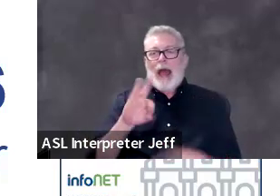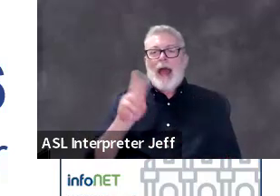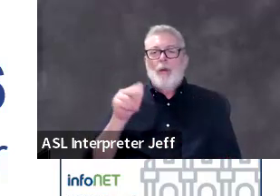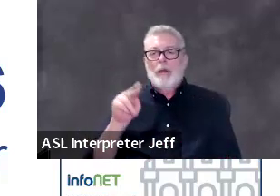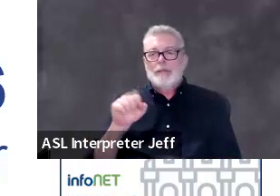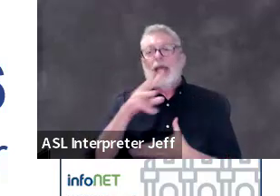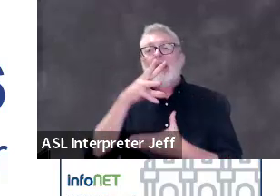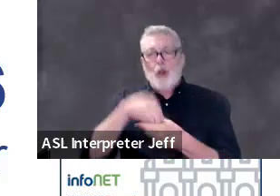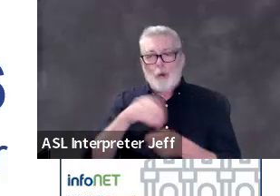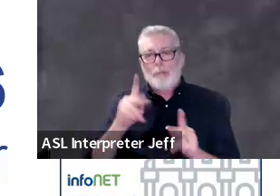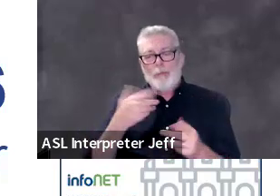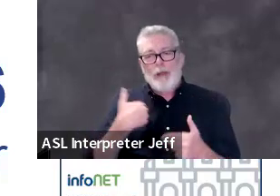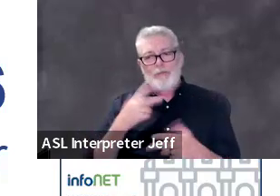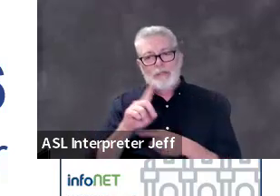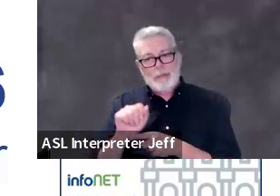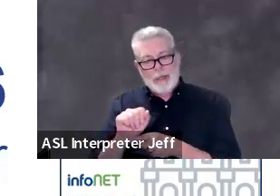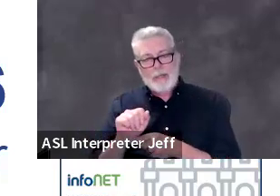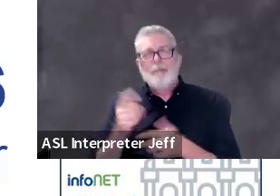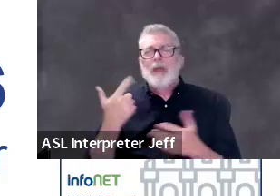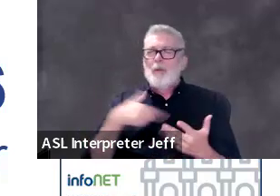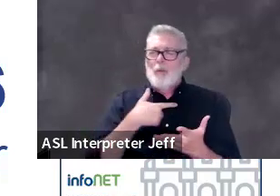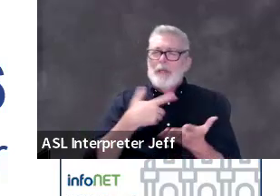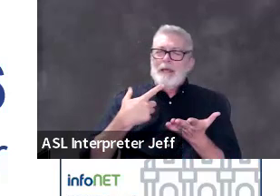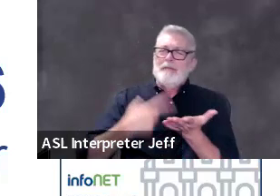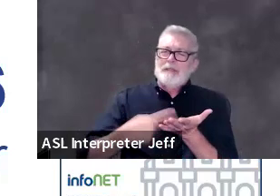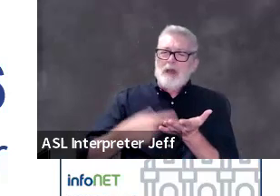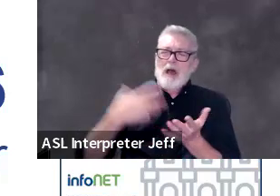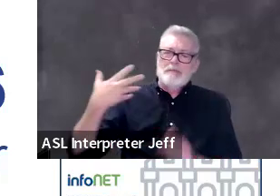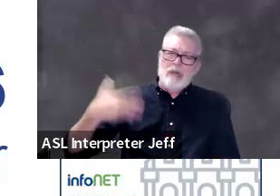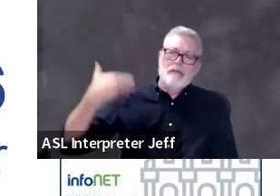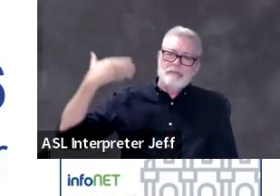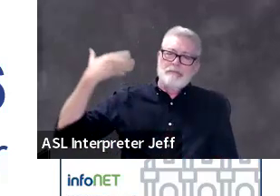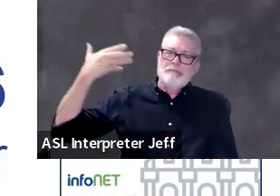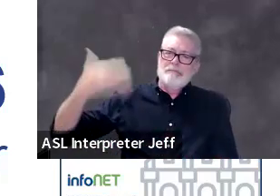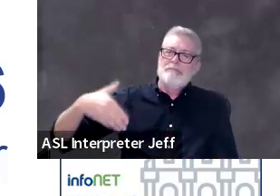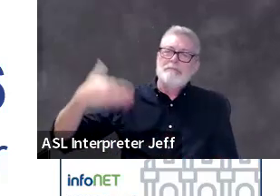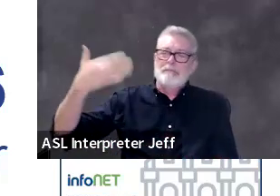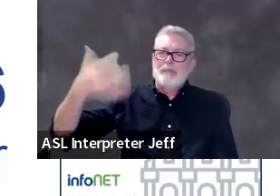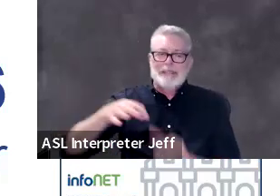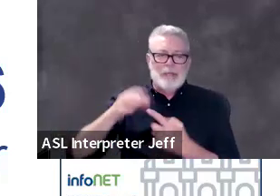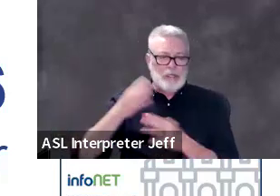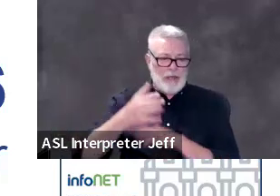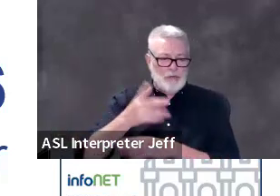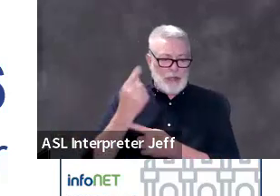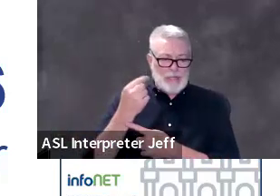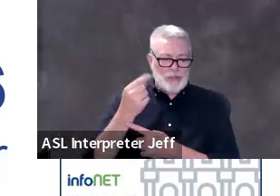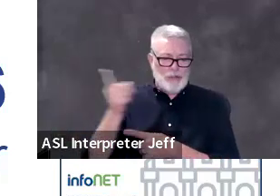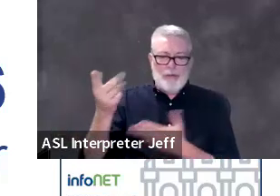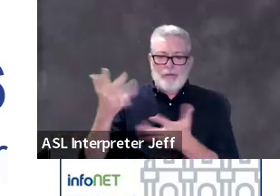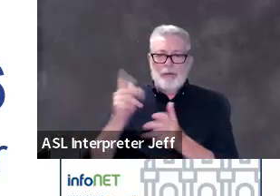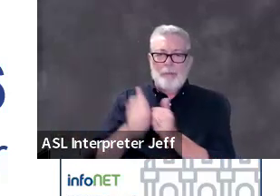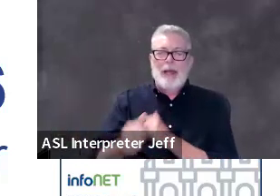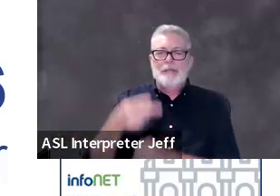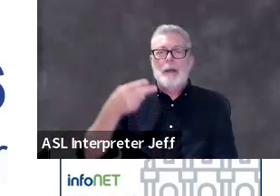with disabilities. So we've kind of talked about that off and on about, especially after last year when they passed the